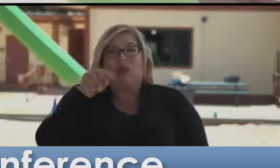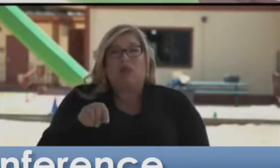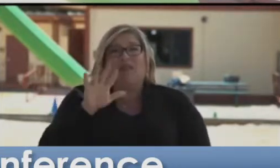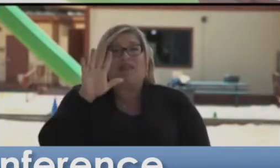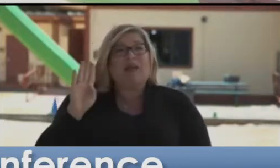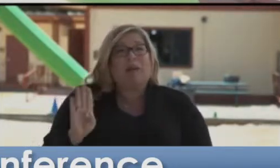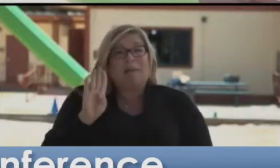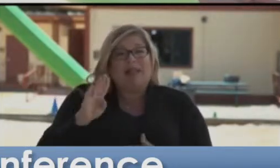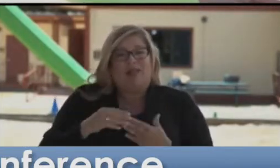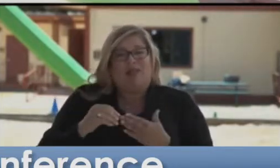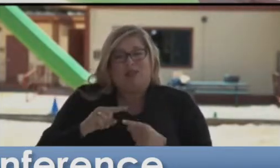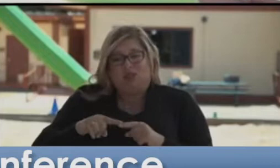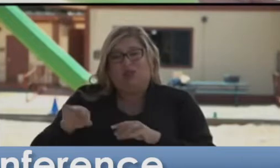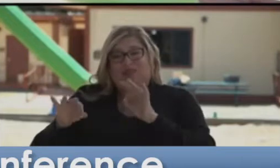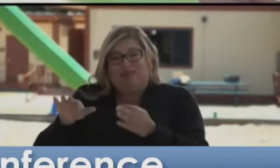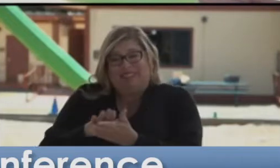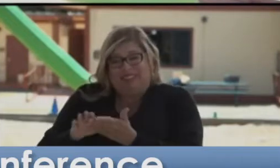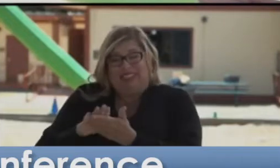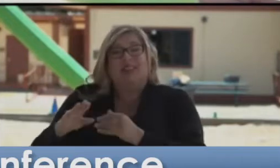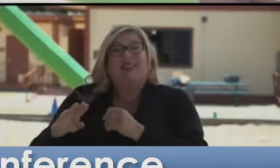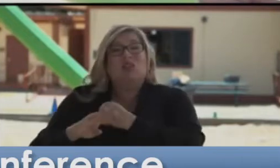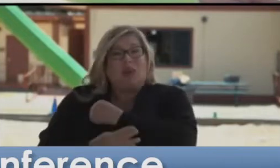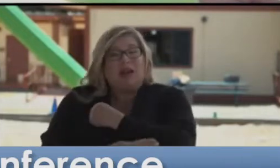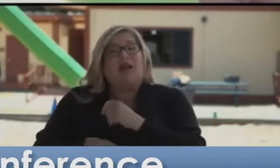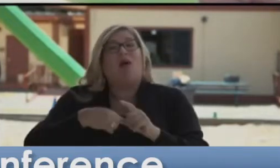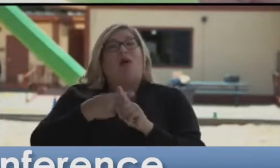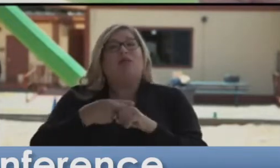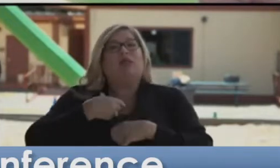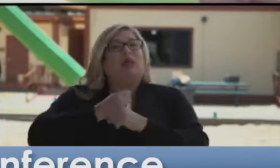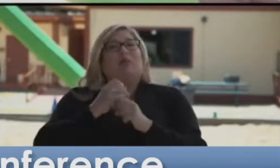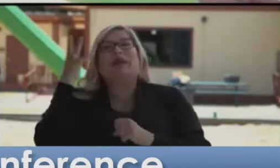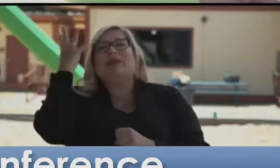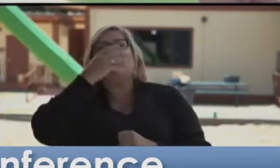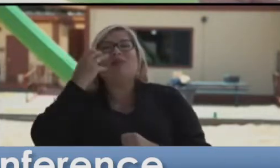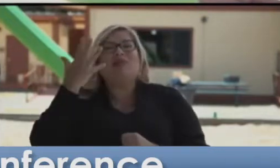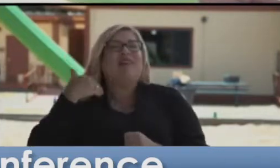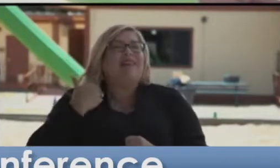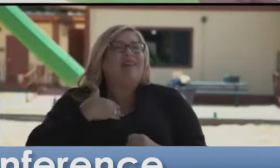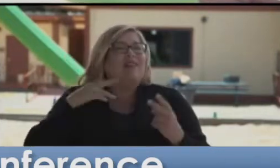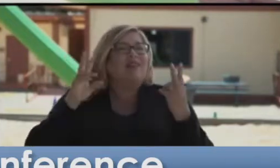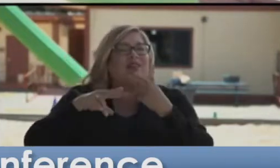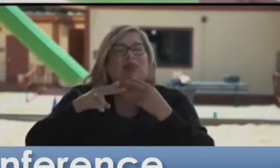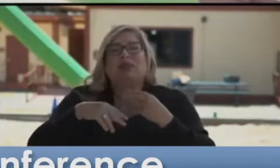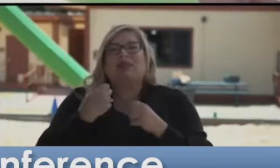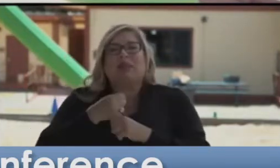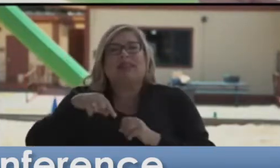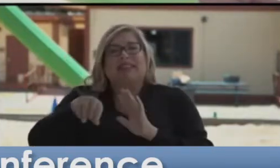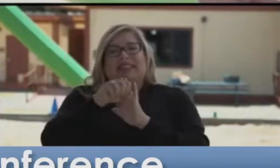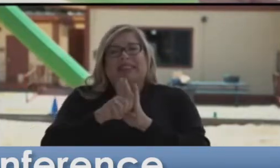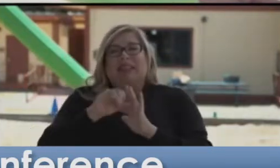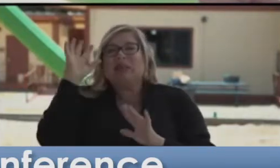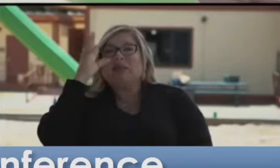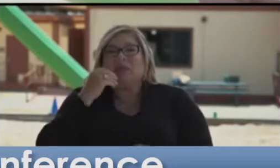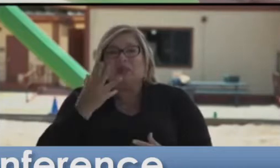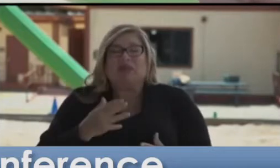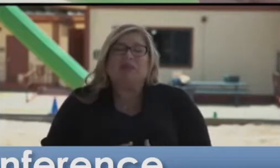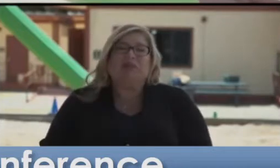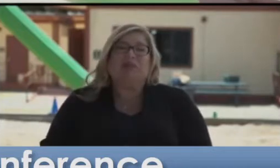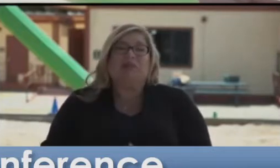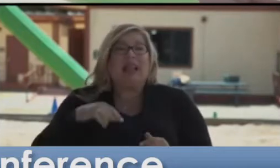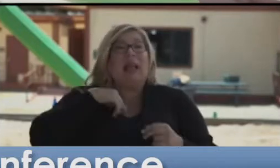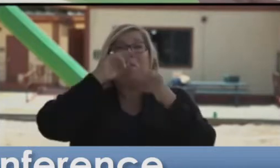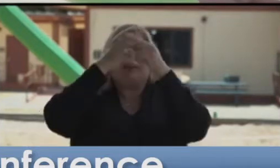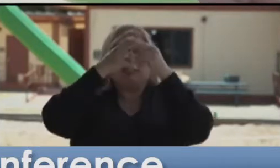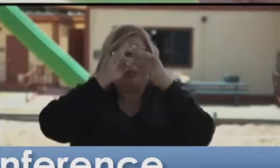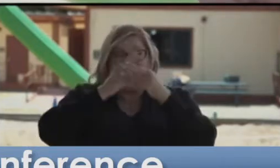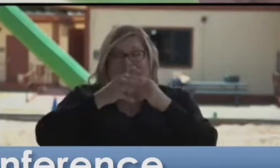only pick up litter, but to beautify our thoroughfares and beautify this state. I say all of that to contextualize this moment